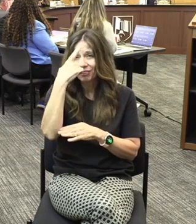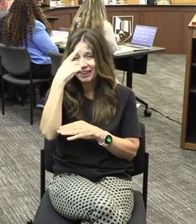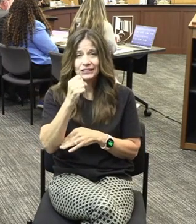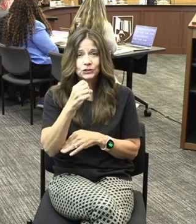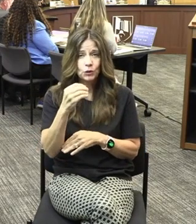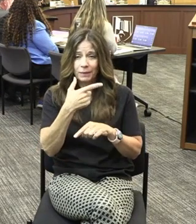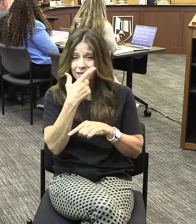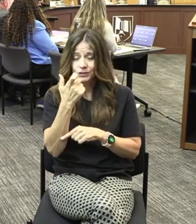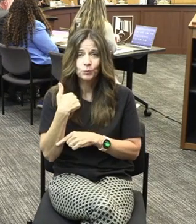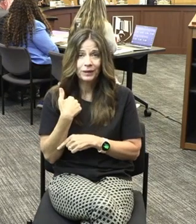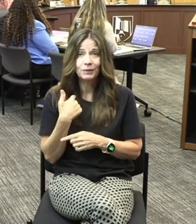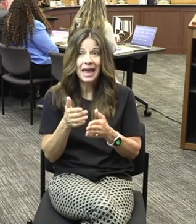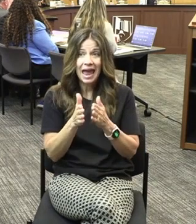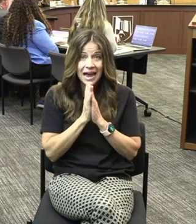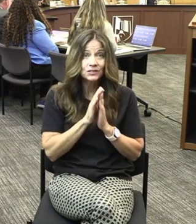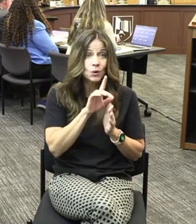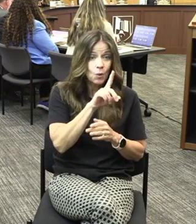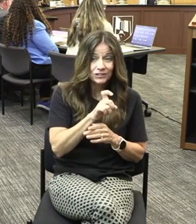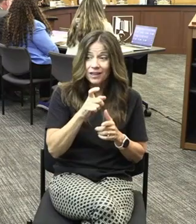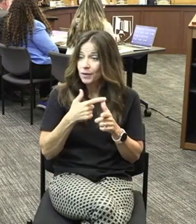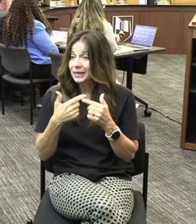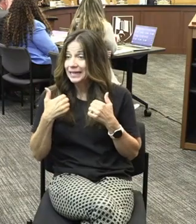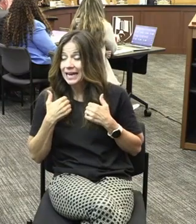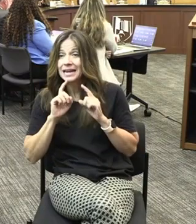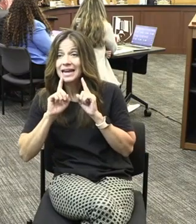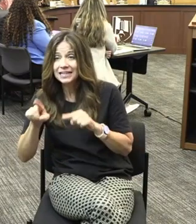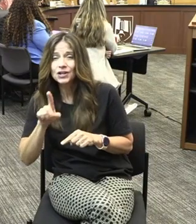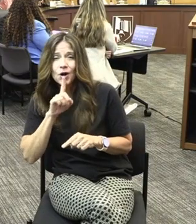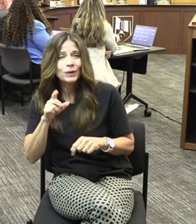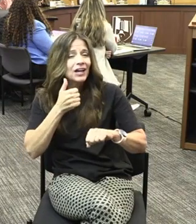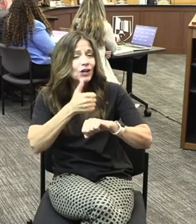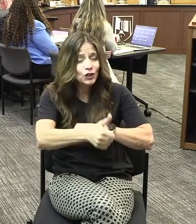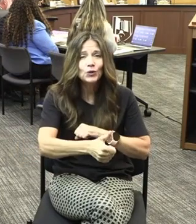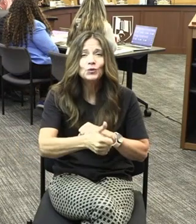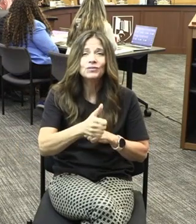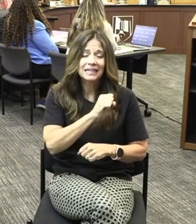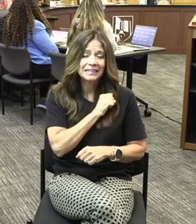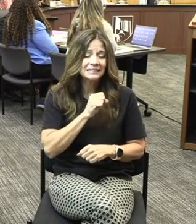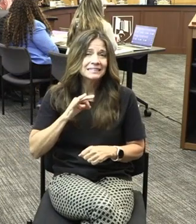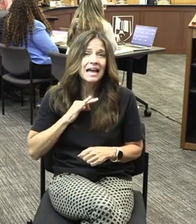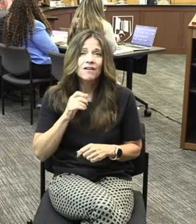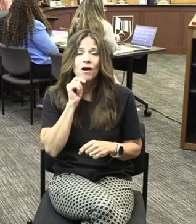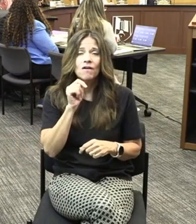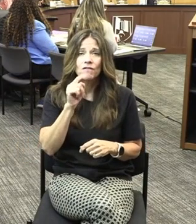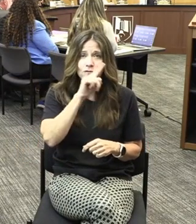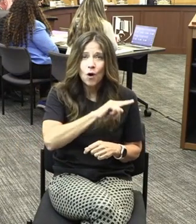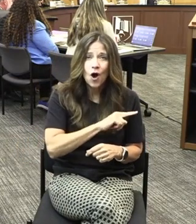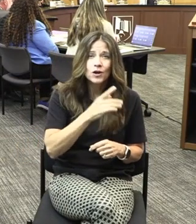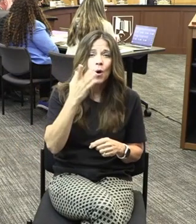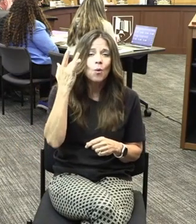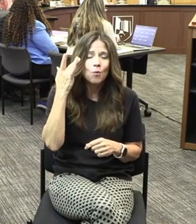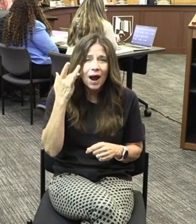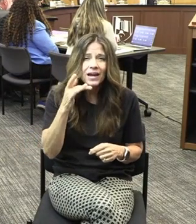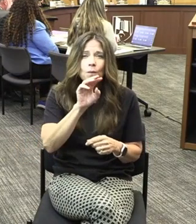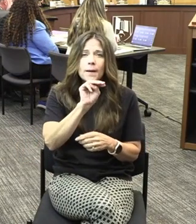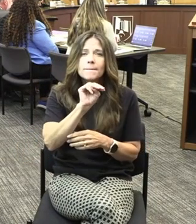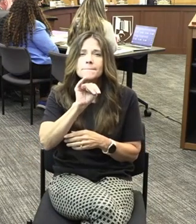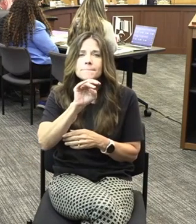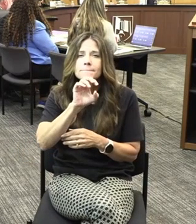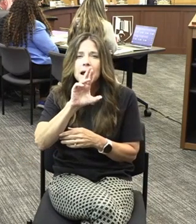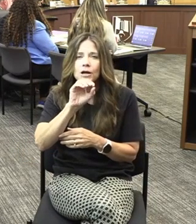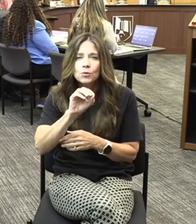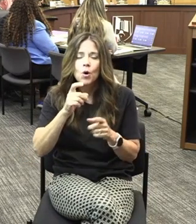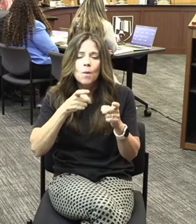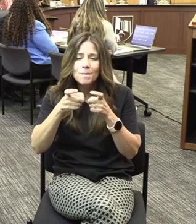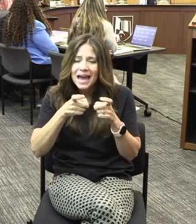gotten the answers we should have gotten. Are we accusing staff of fraud? Why are we micromanaging the list of bills? We know it takes money to operate